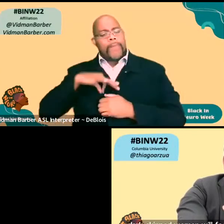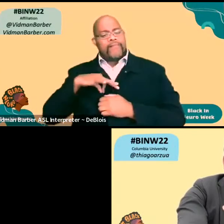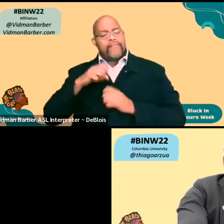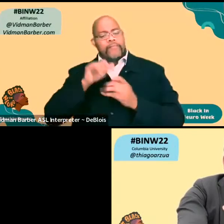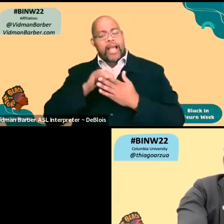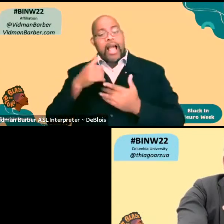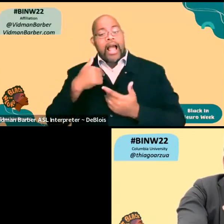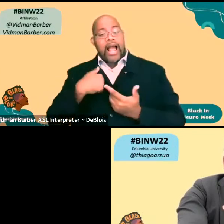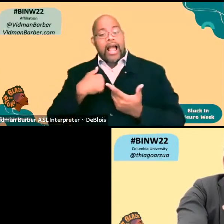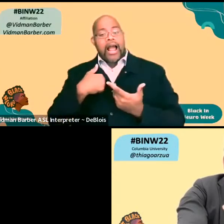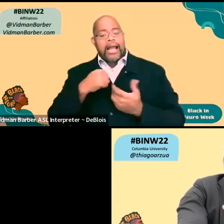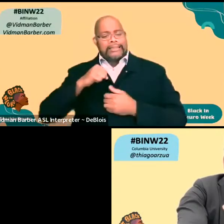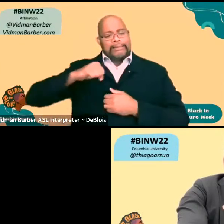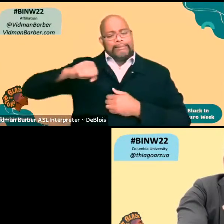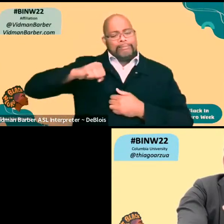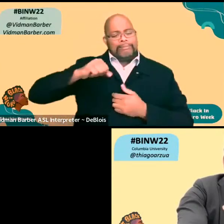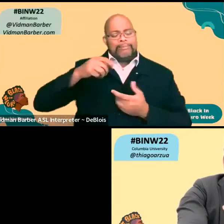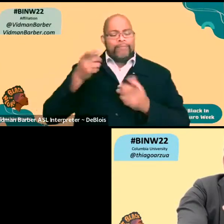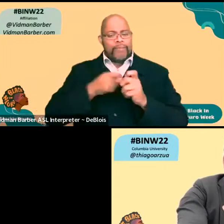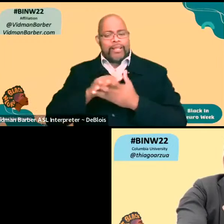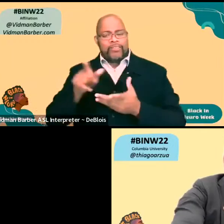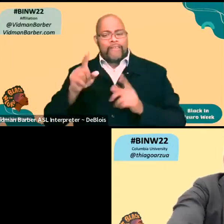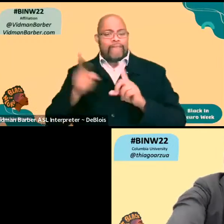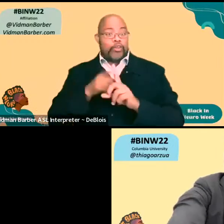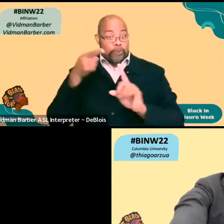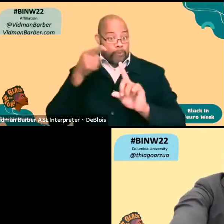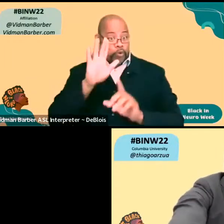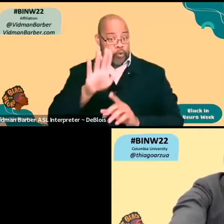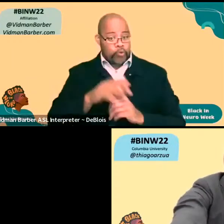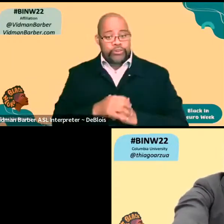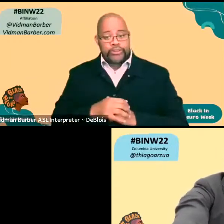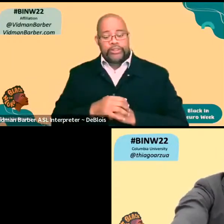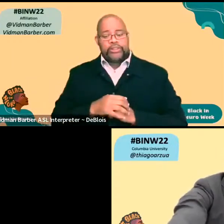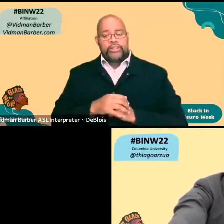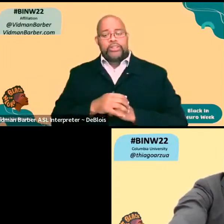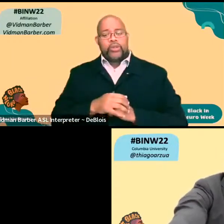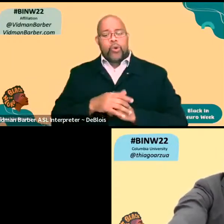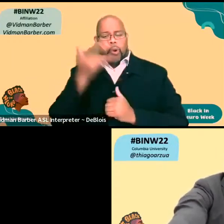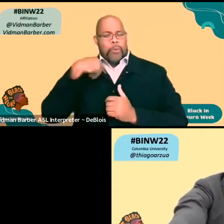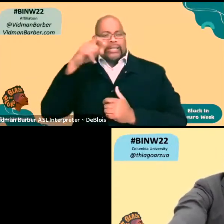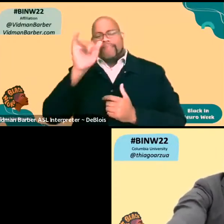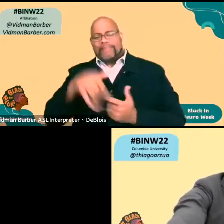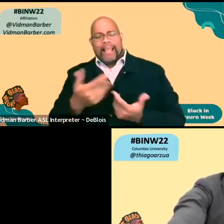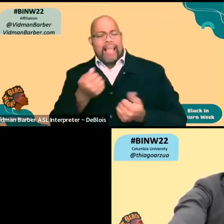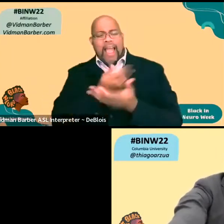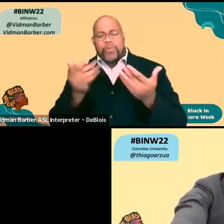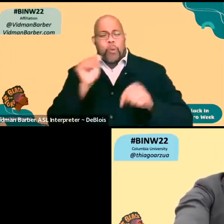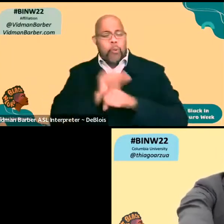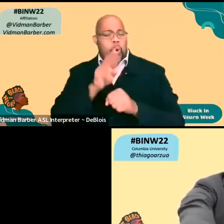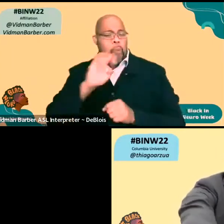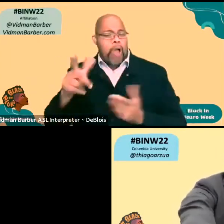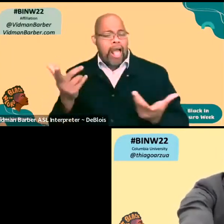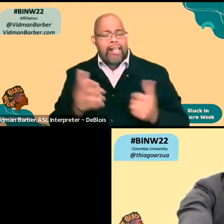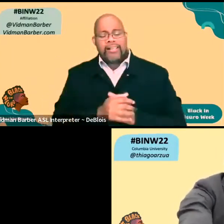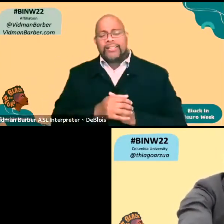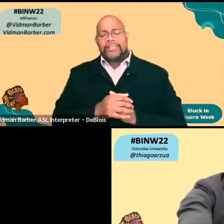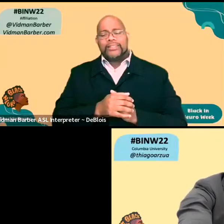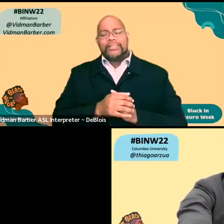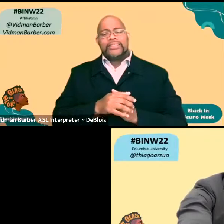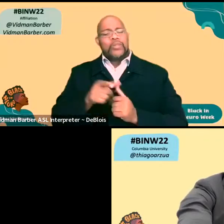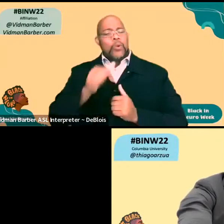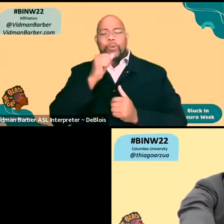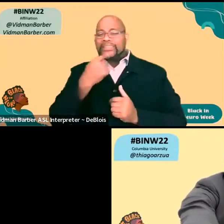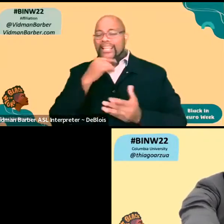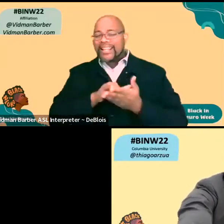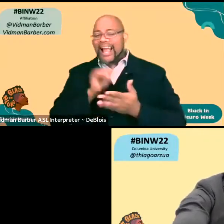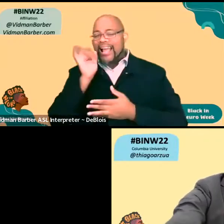this. I've gotten pushback that's like, to your first point, why do we need this? Like everything works well enough. It's like, you wouldn't say